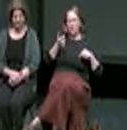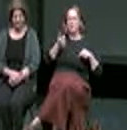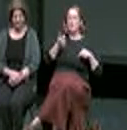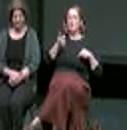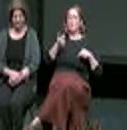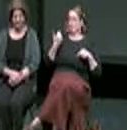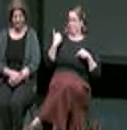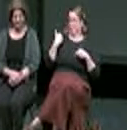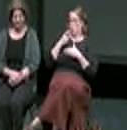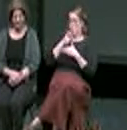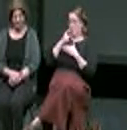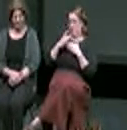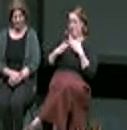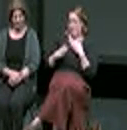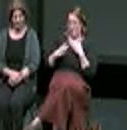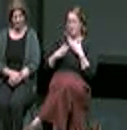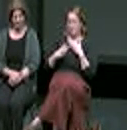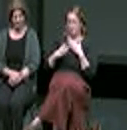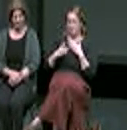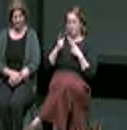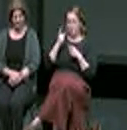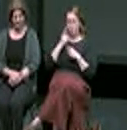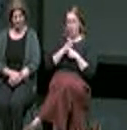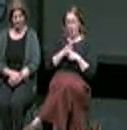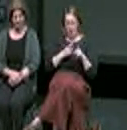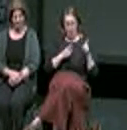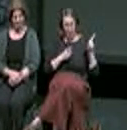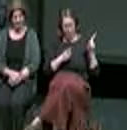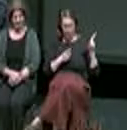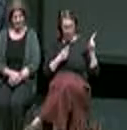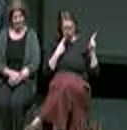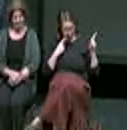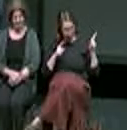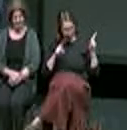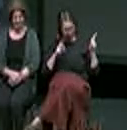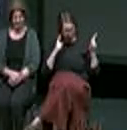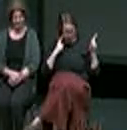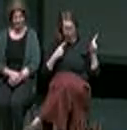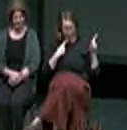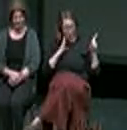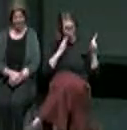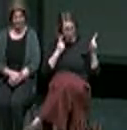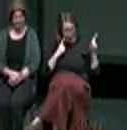this weekend, right? Ramsey, I thought you said this was going to work.